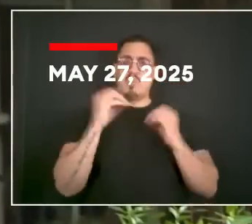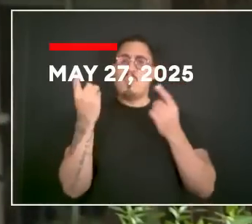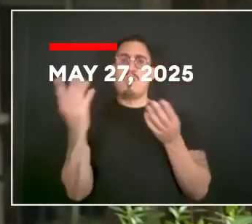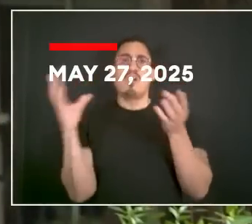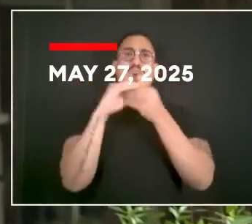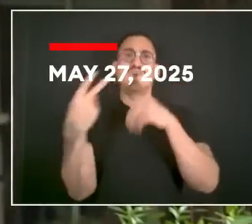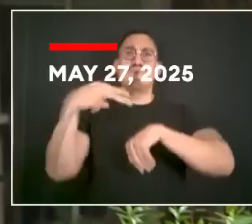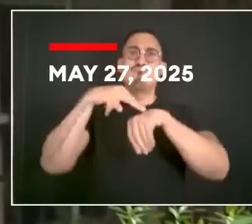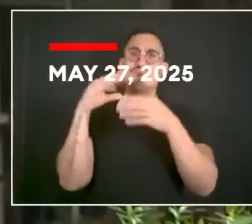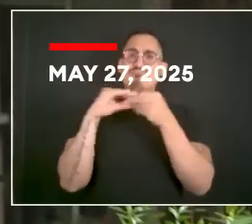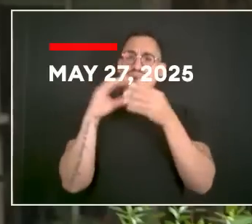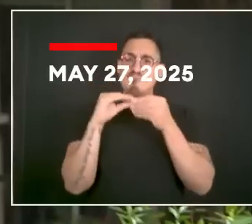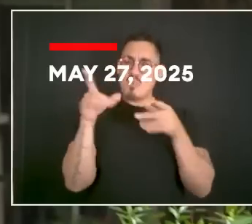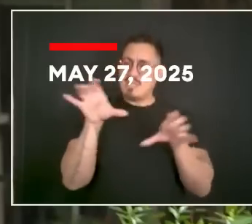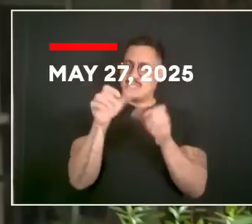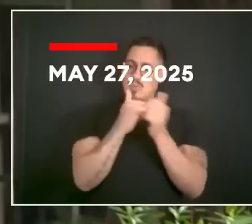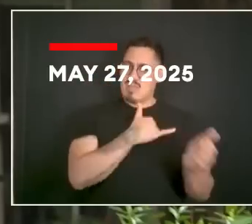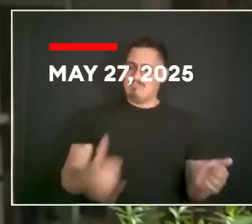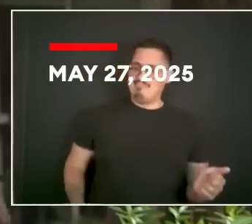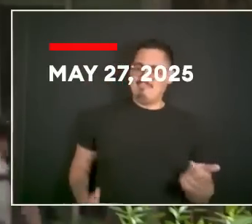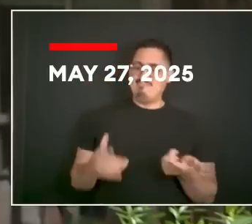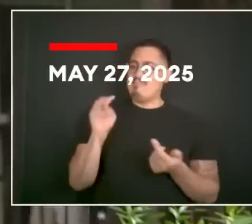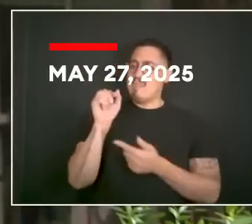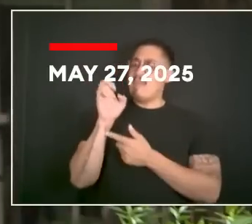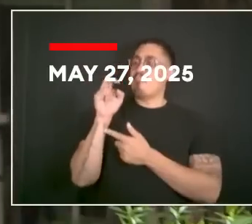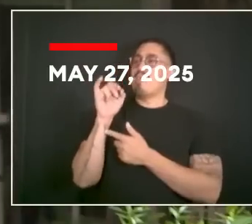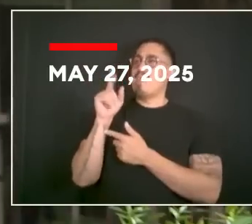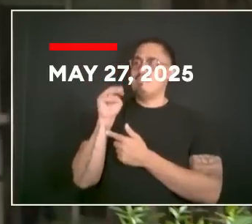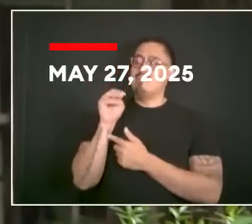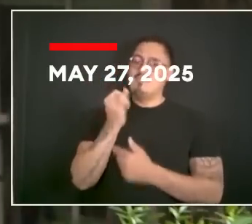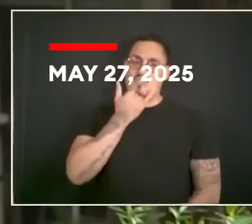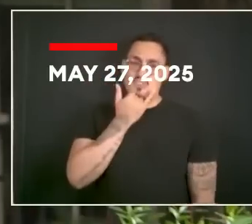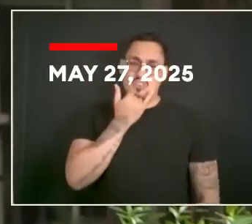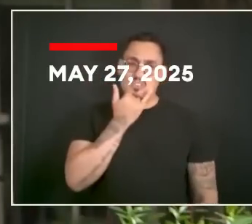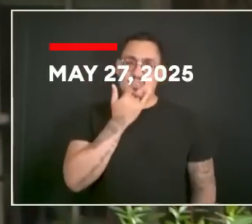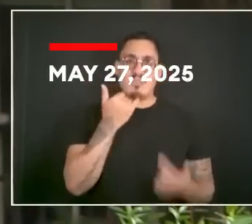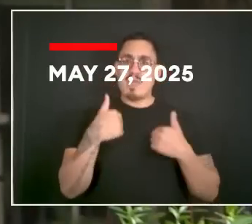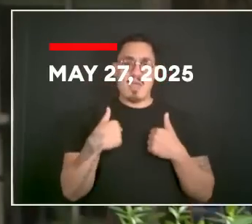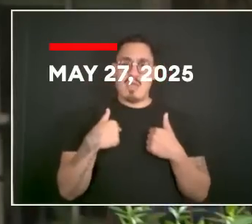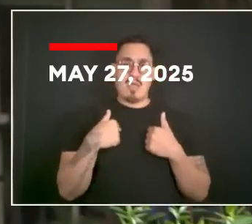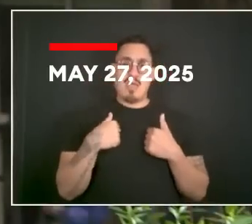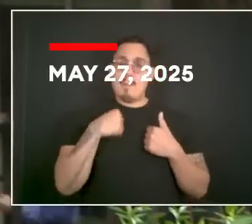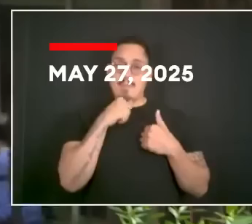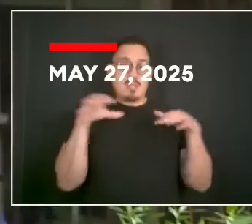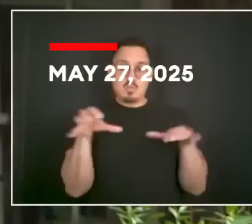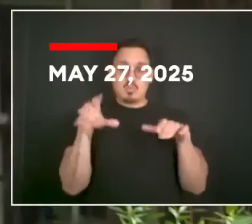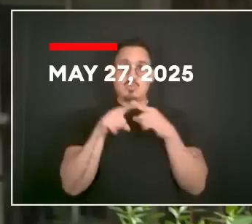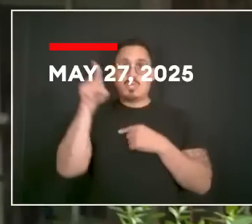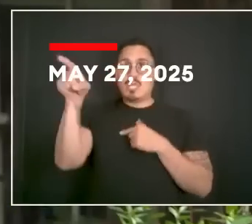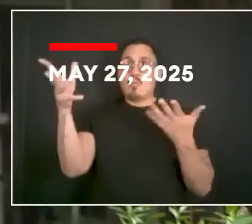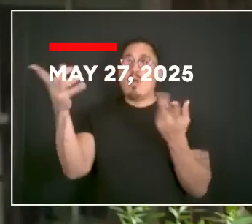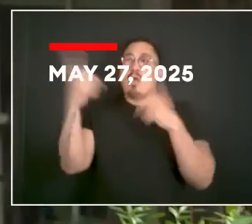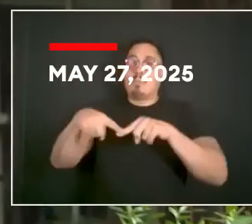they doing to Eric Adams is wrong. So I'm not going to do to him what was done to me. Let